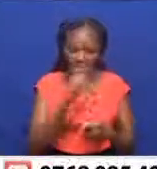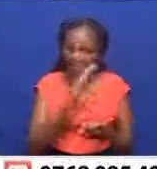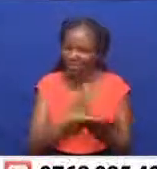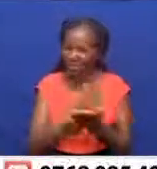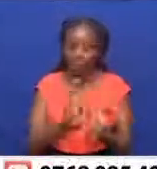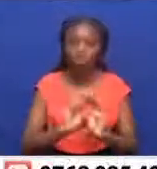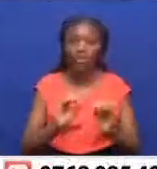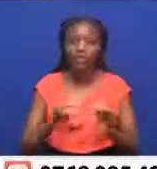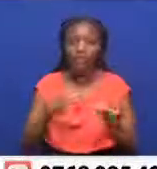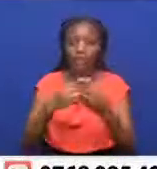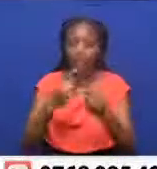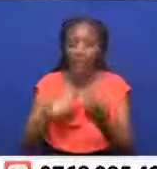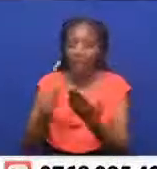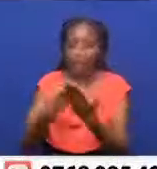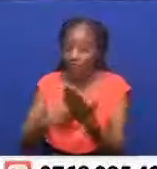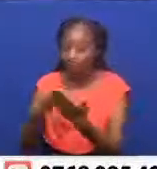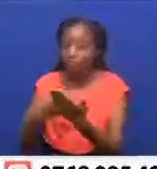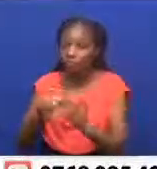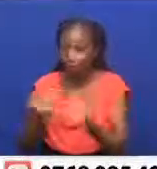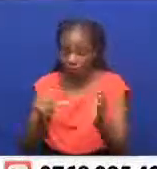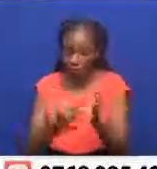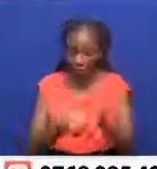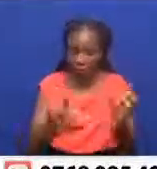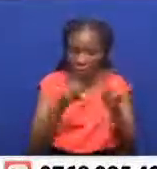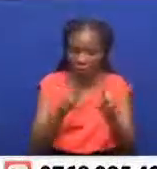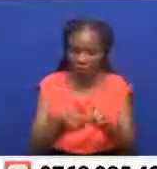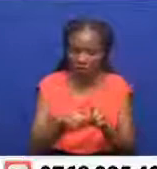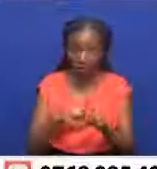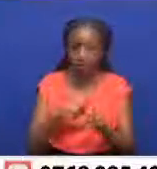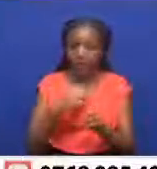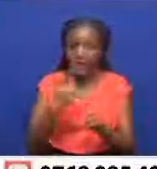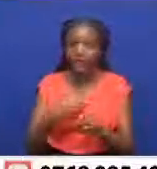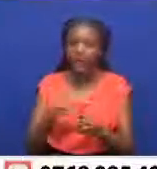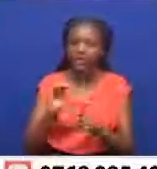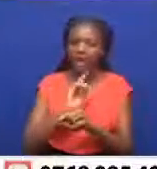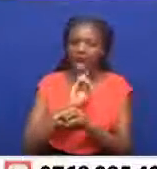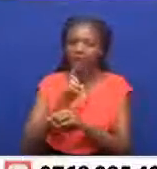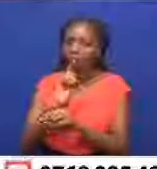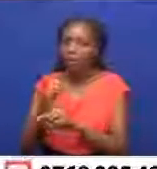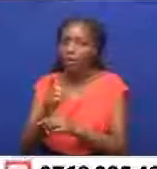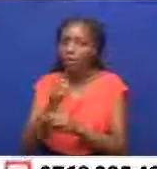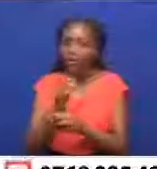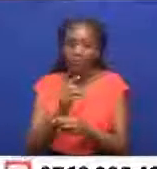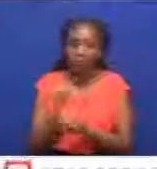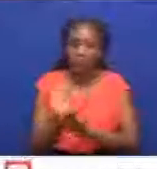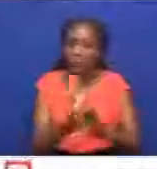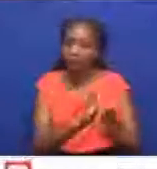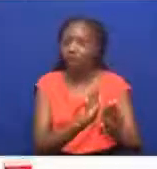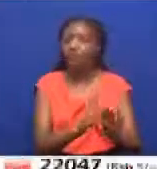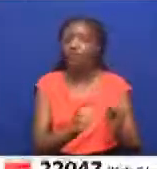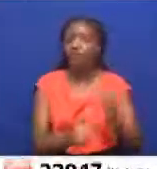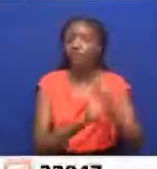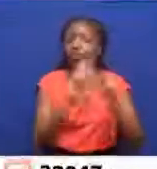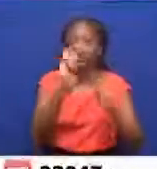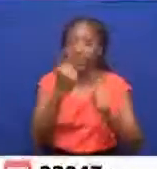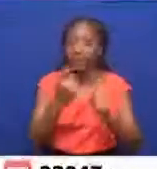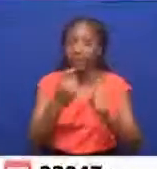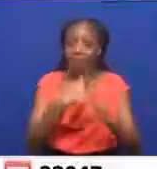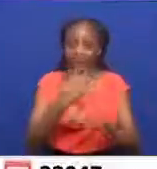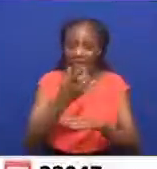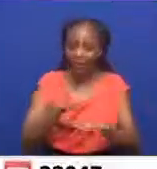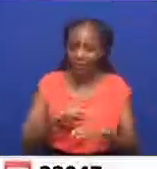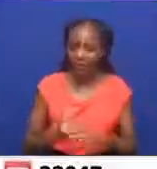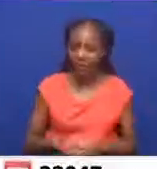smoothen the issue. Global Fund is said to have threatened to withdraw its support to Kenya in the next round of funding. We've seen